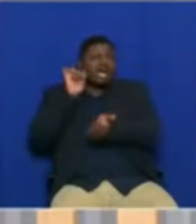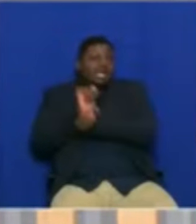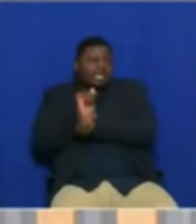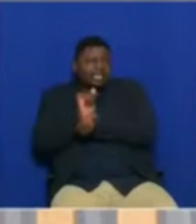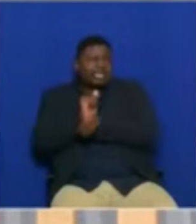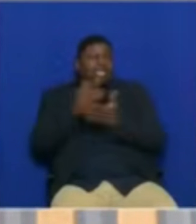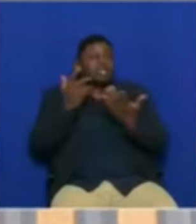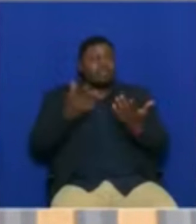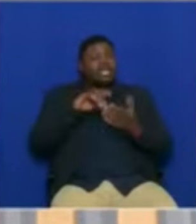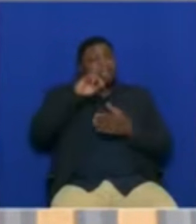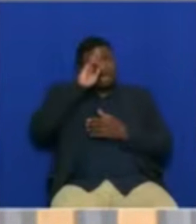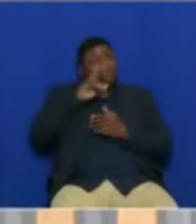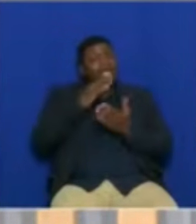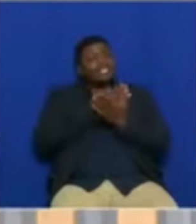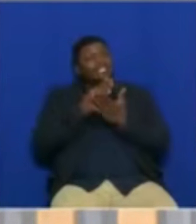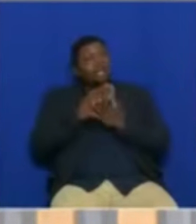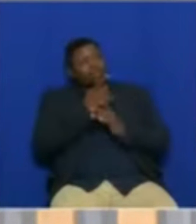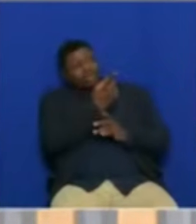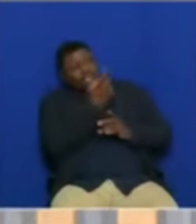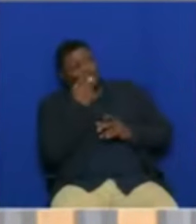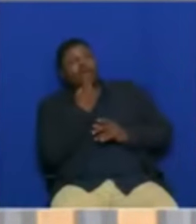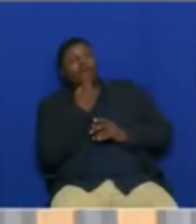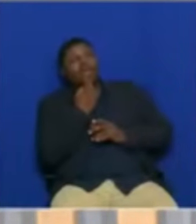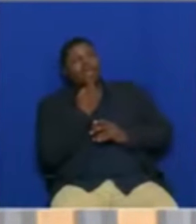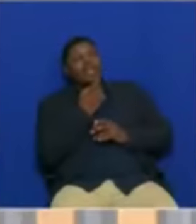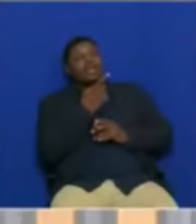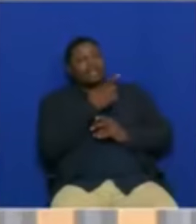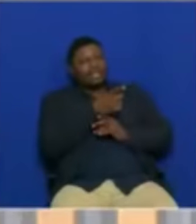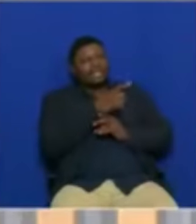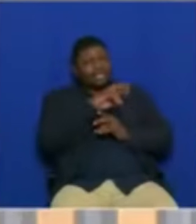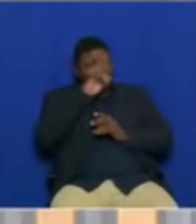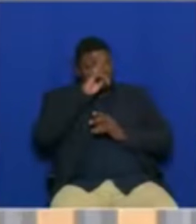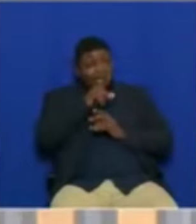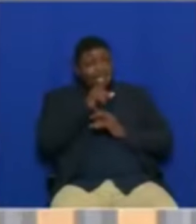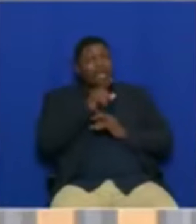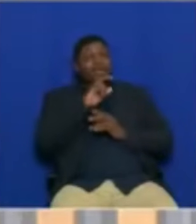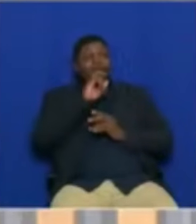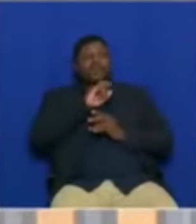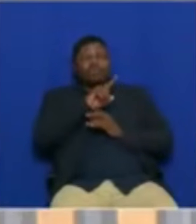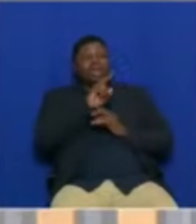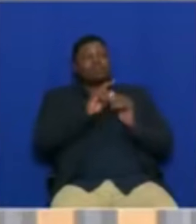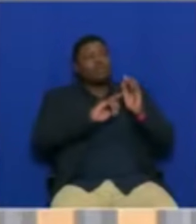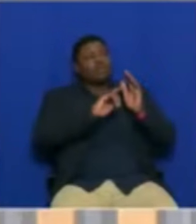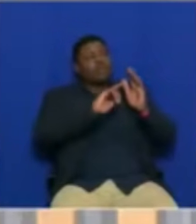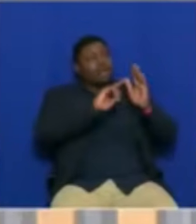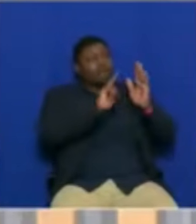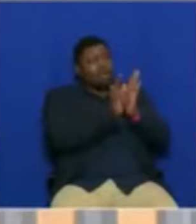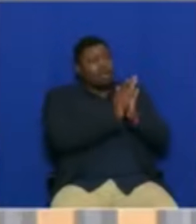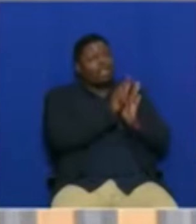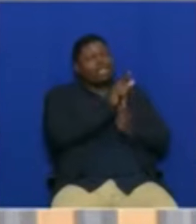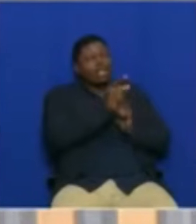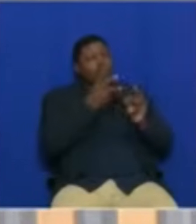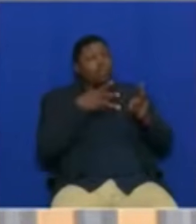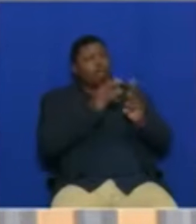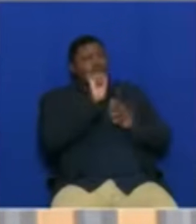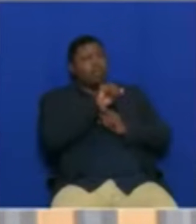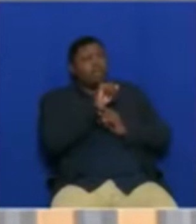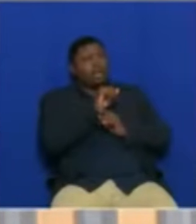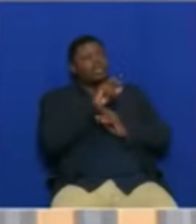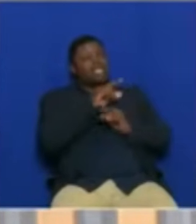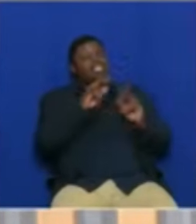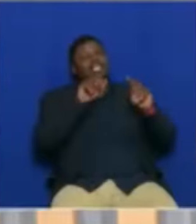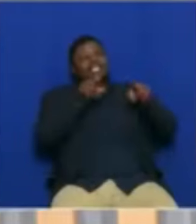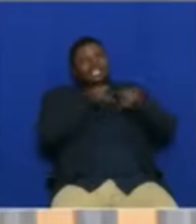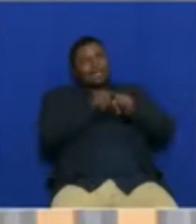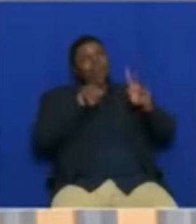recent that we can all take judicial notice of is the National Commissioner, right? He was called and he presented to